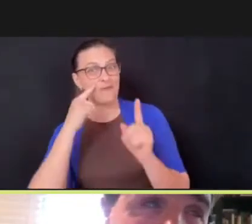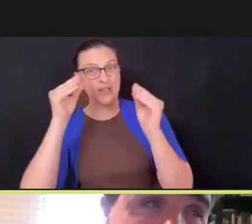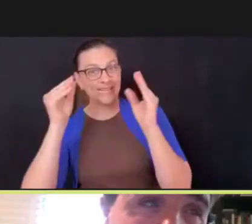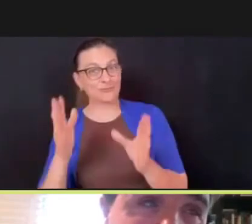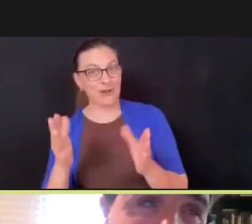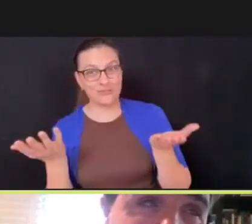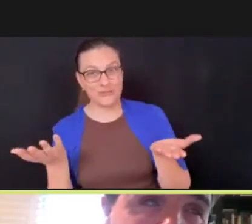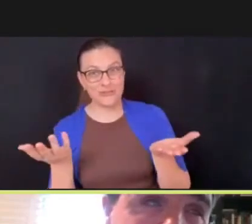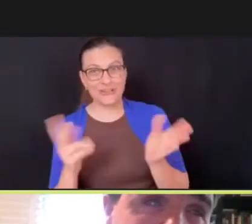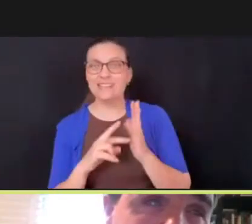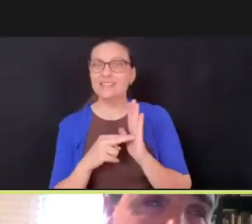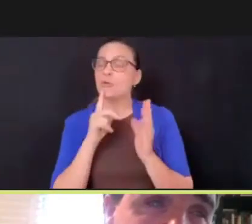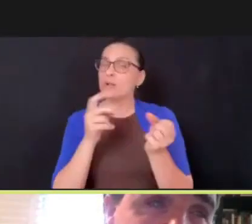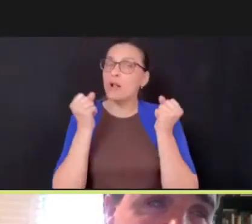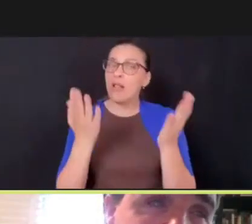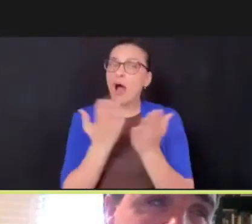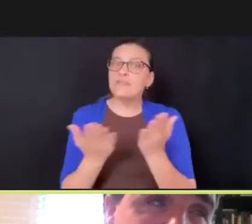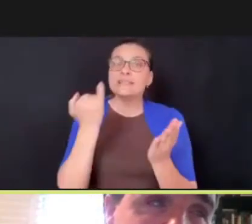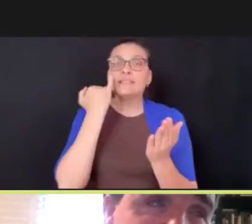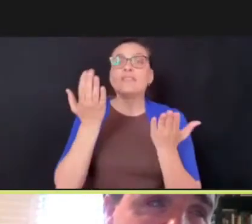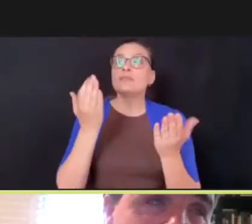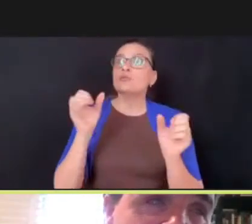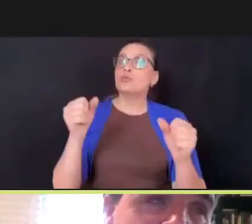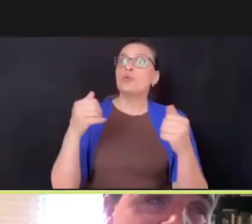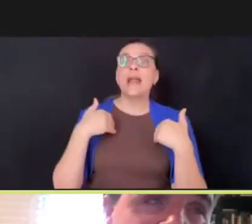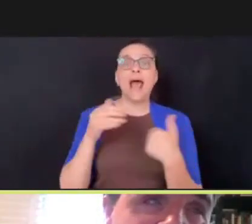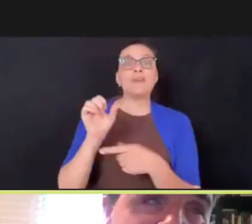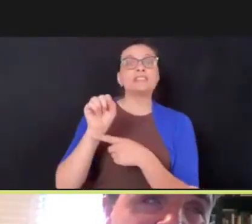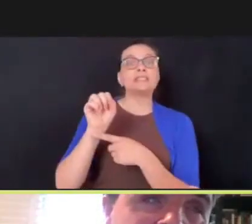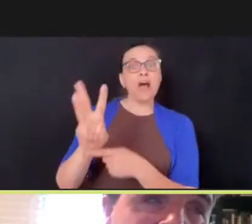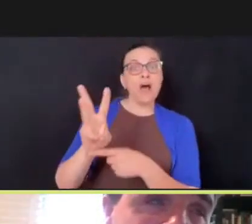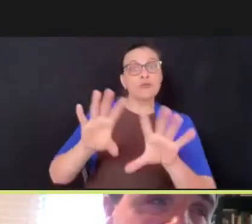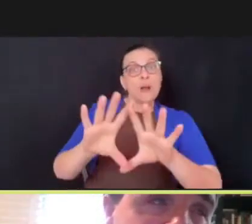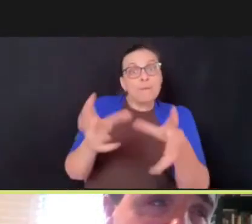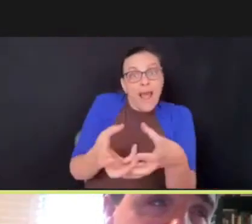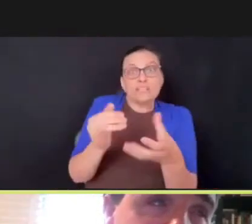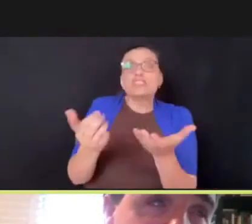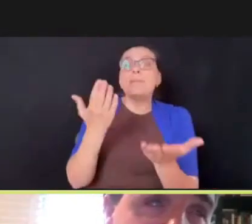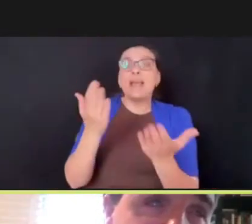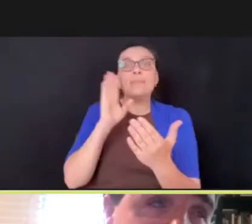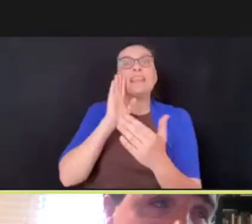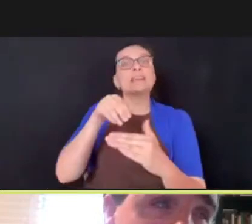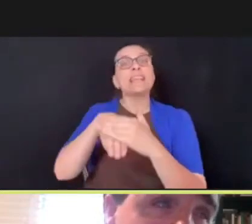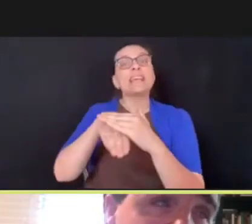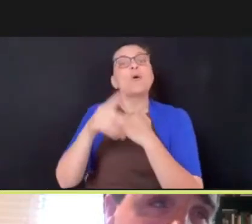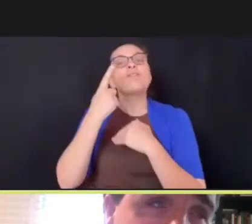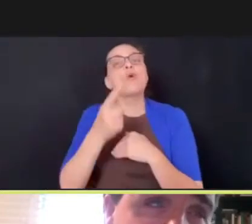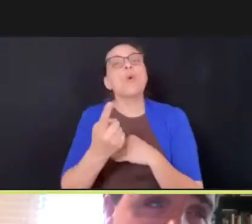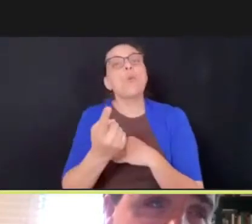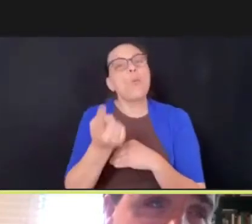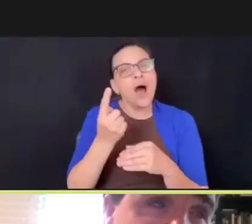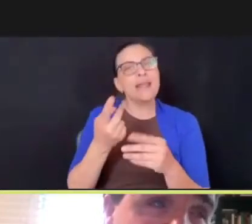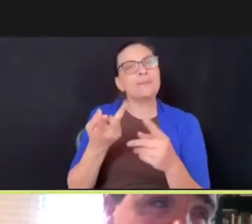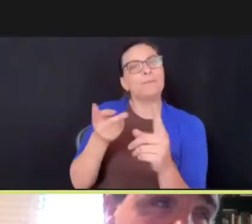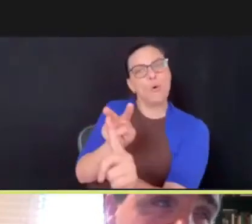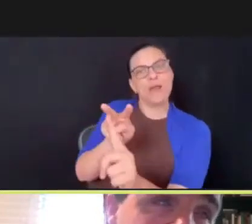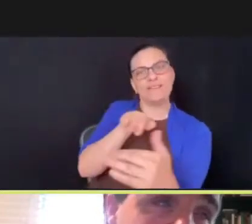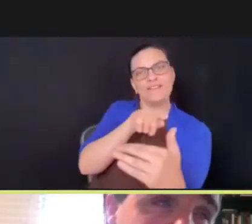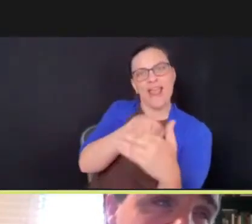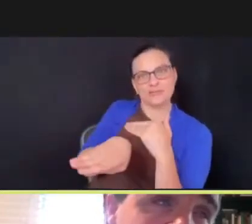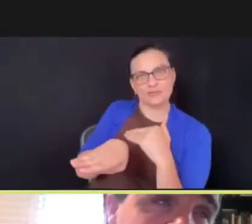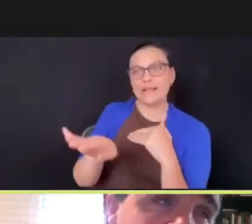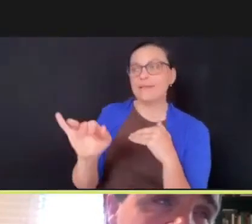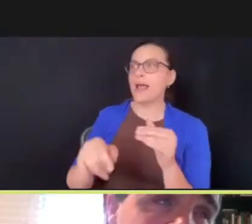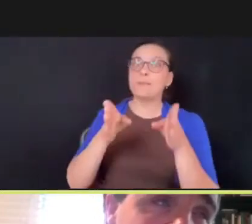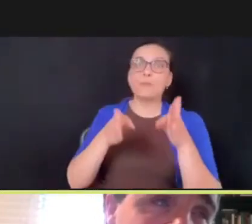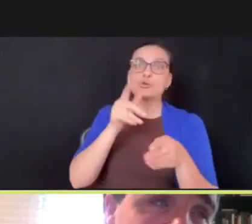software package or have a particular thing that might be accessible at one point of entry, so for like the person inputting the data or the person applying,